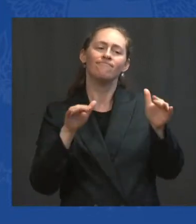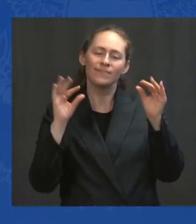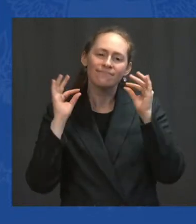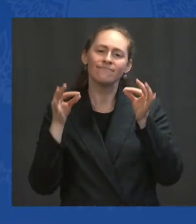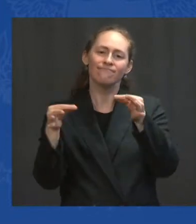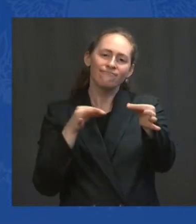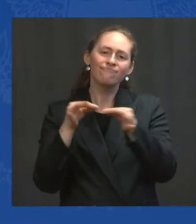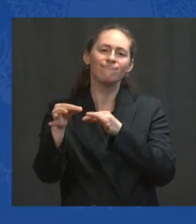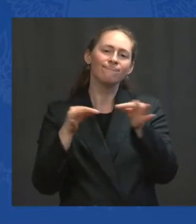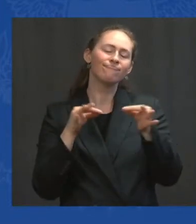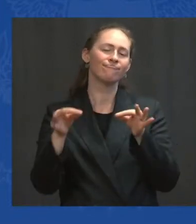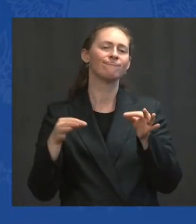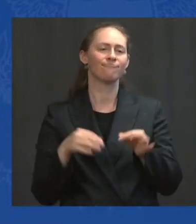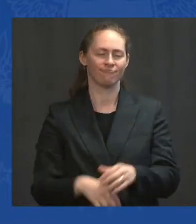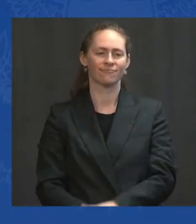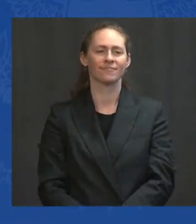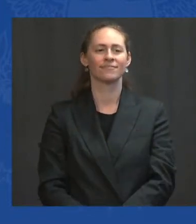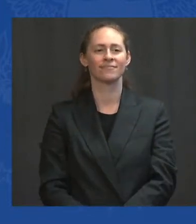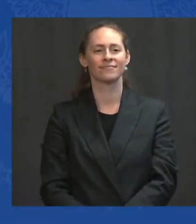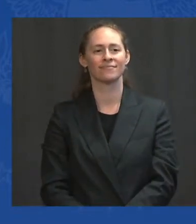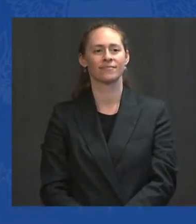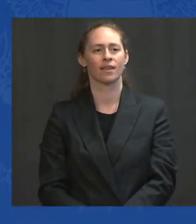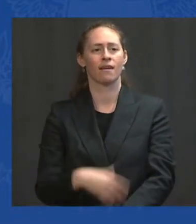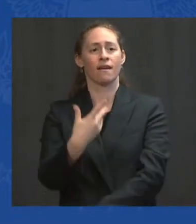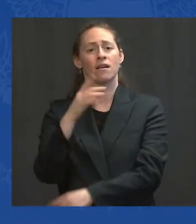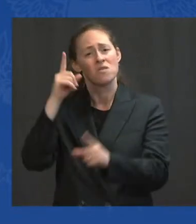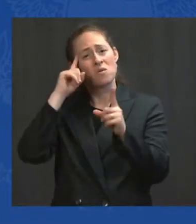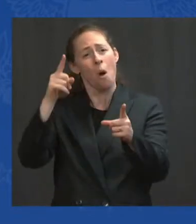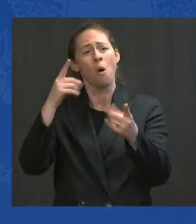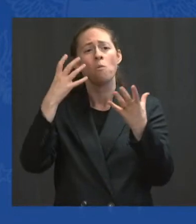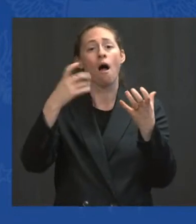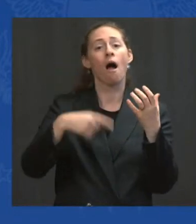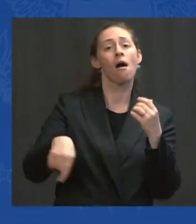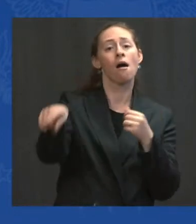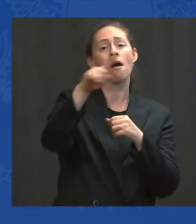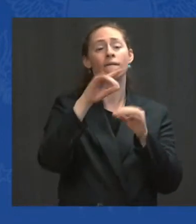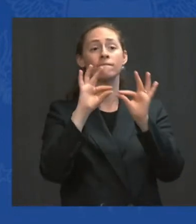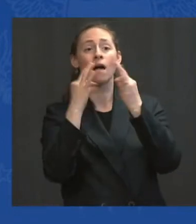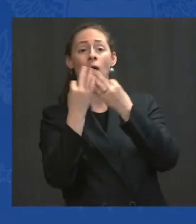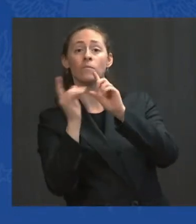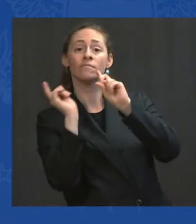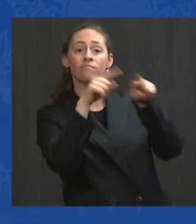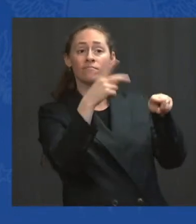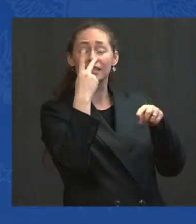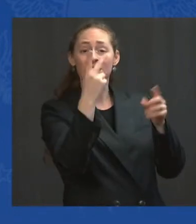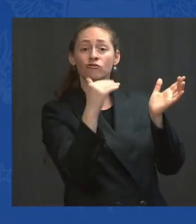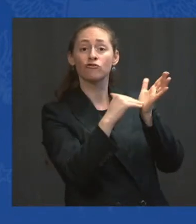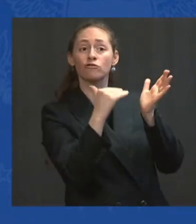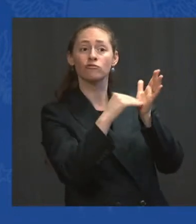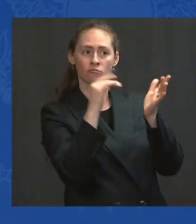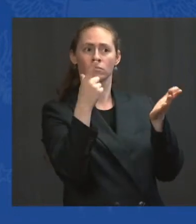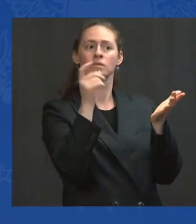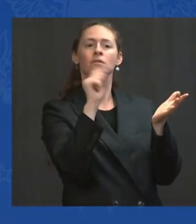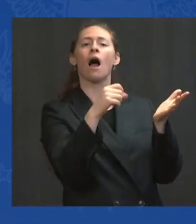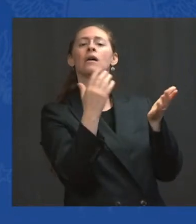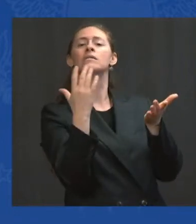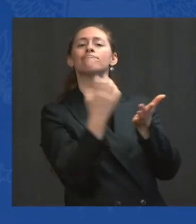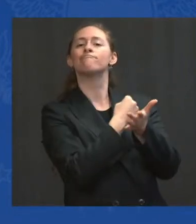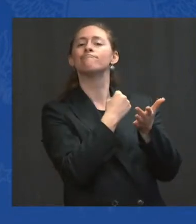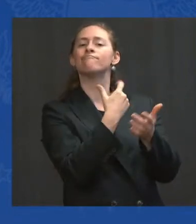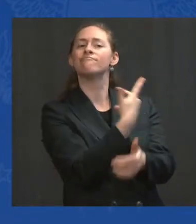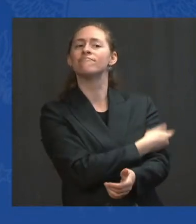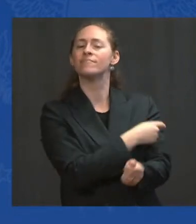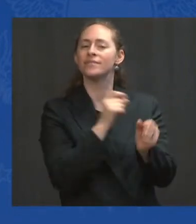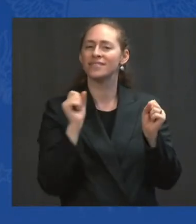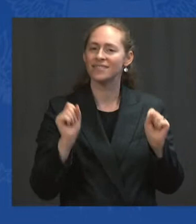We will get vaccines to more and more family doctors so Americans can get a shot at their doctor's office. Across the last